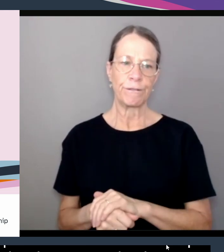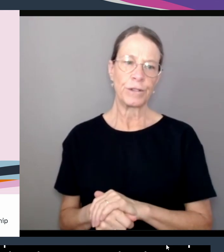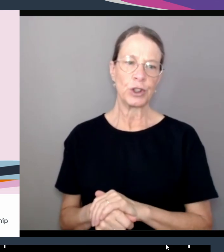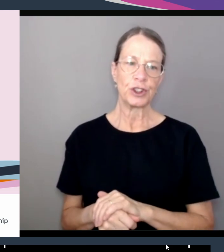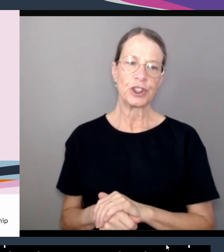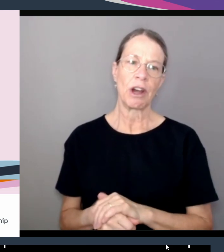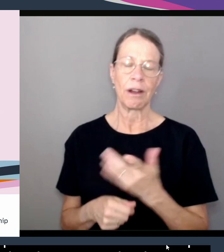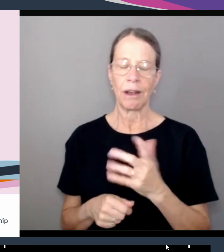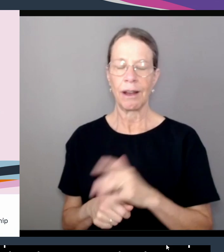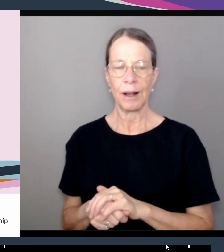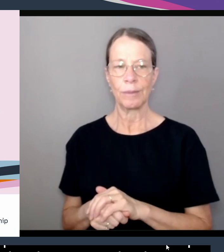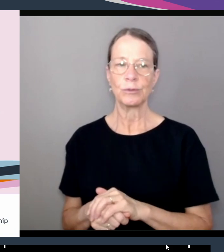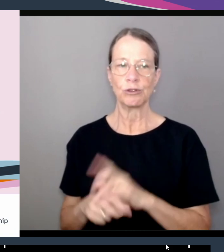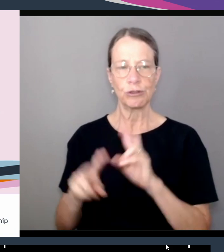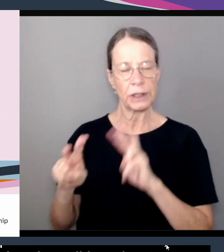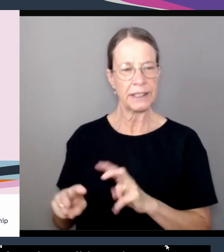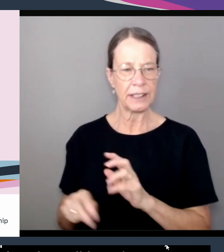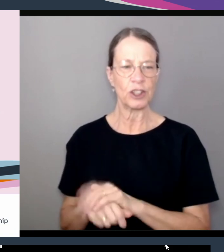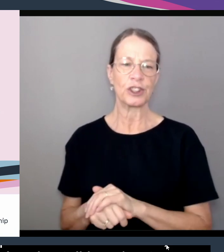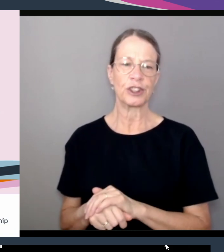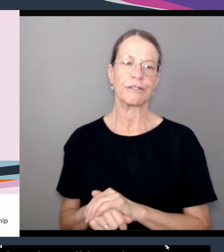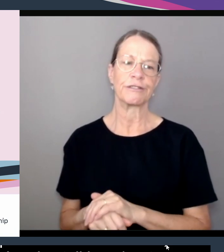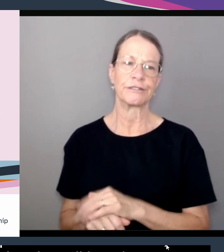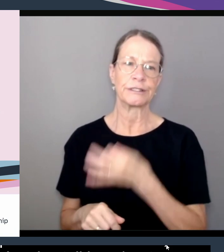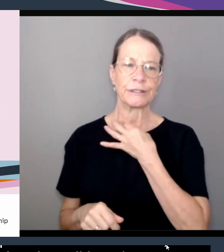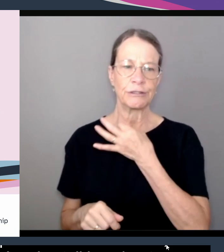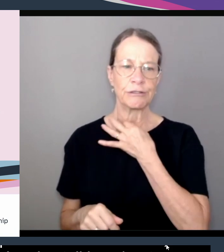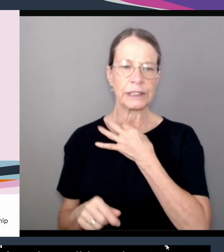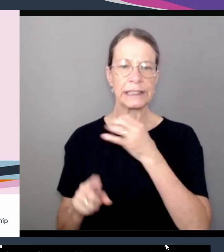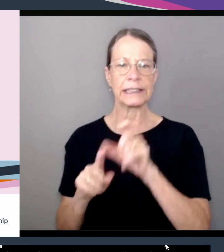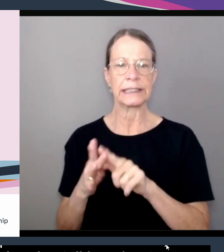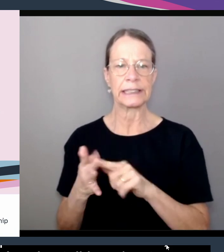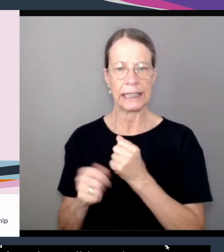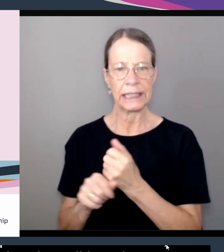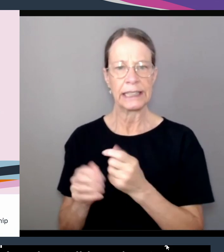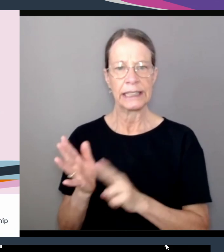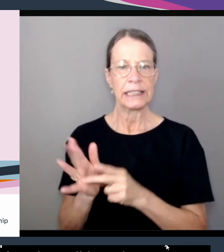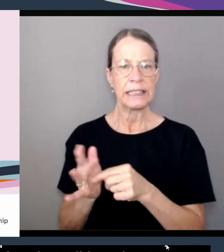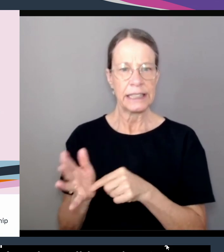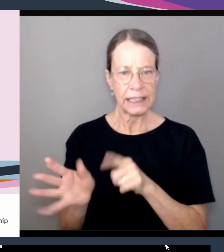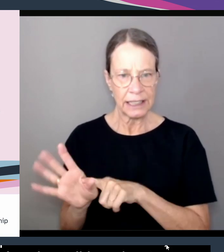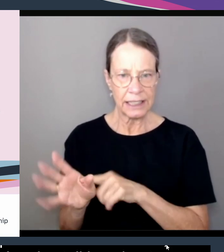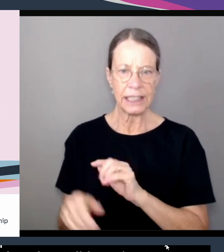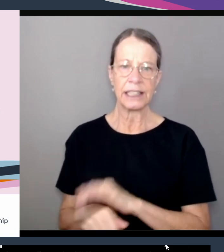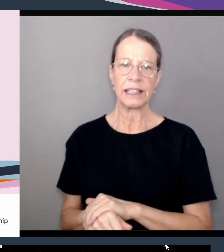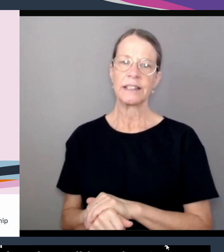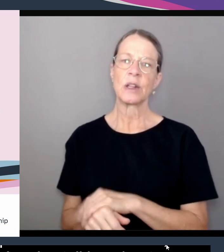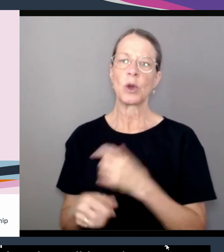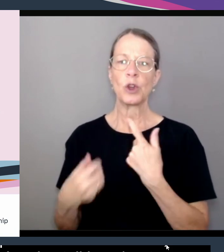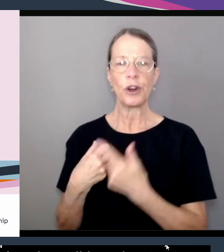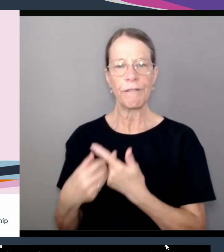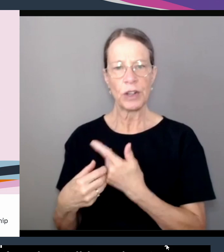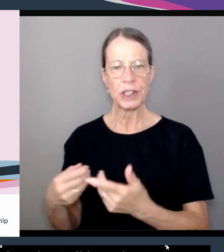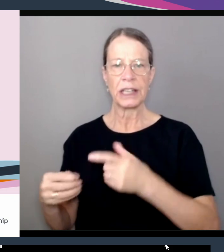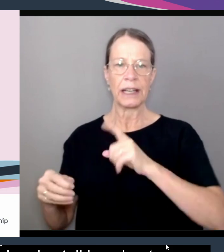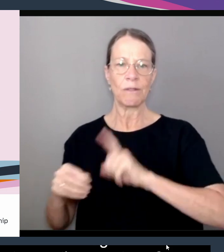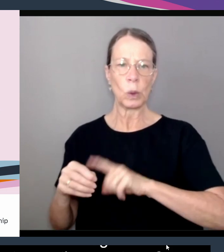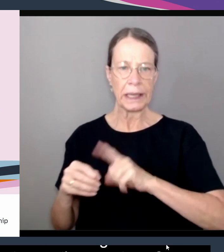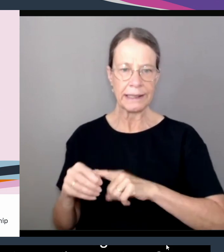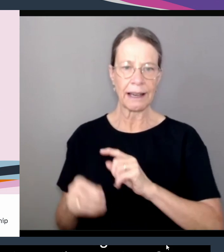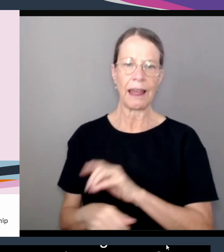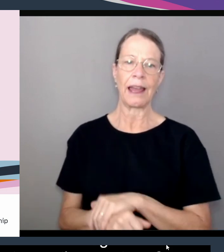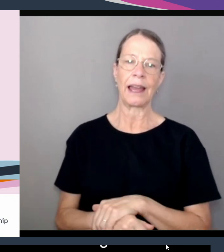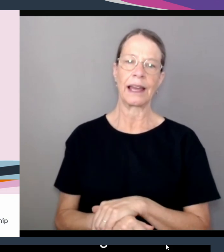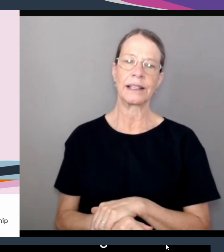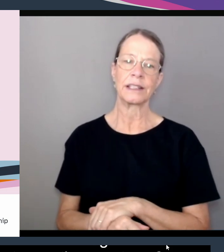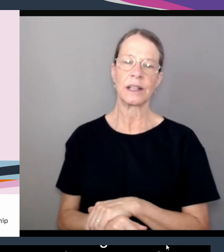risk. Project lead, Professor Rhonda Faragher, lead organisation, University of Queensland, in partnership with Down Syndrome